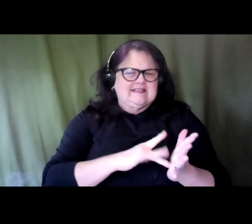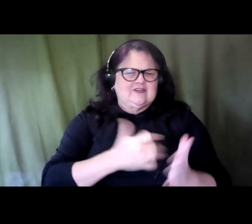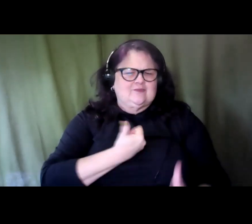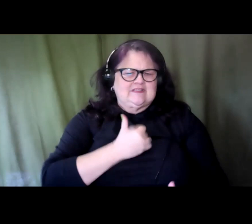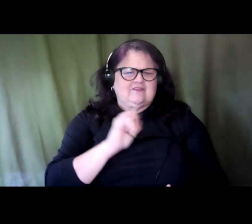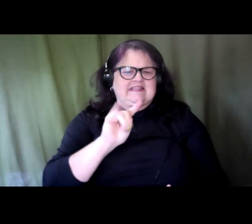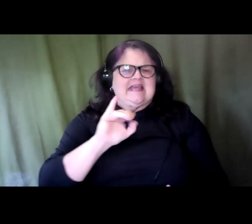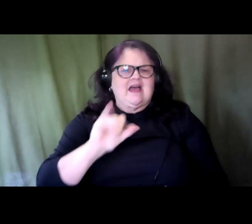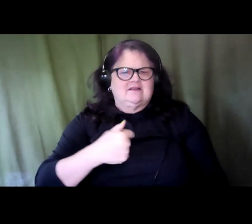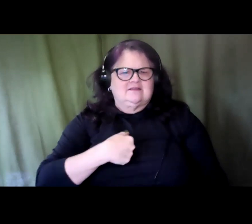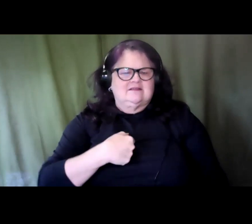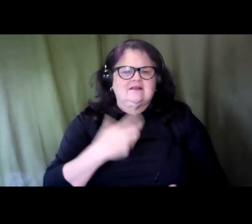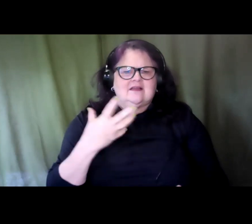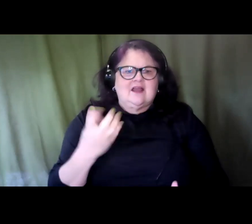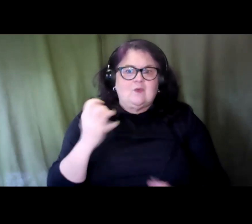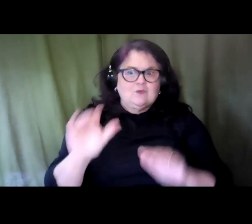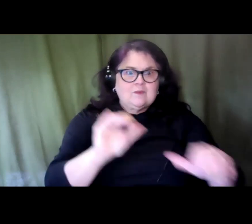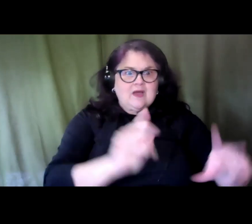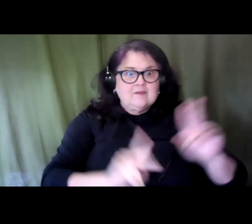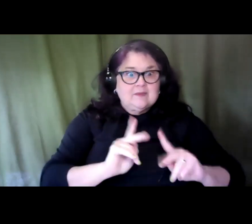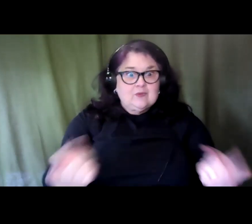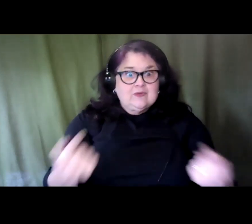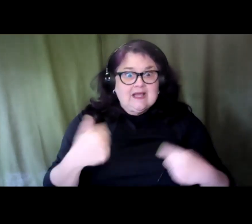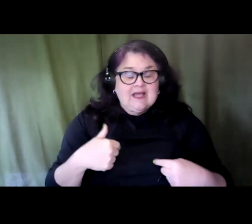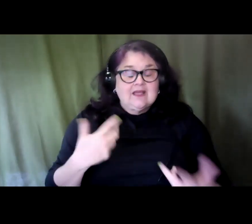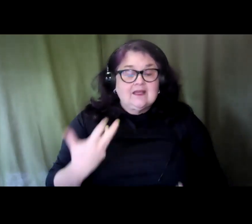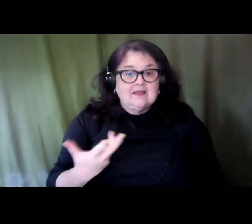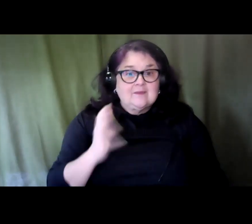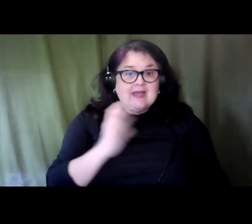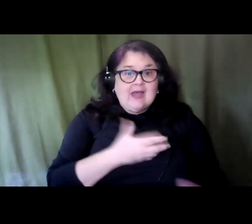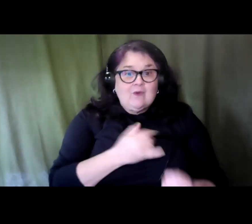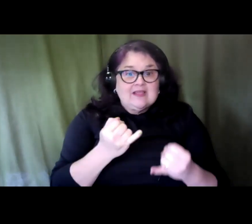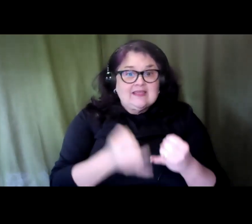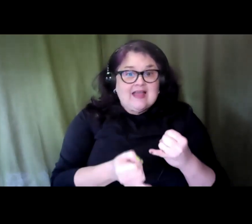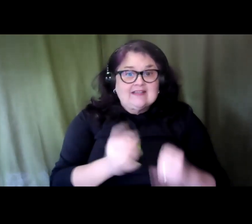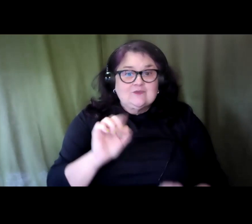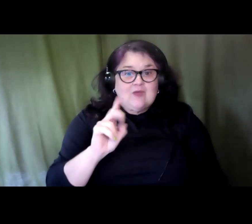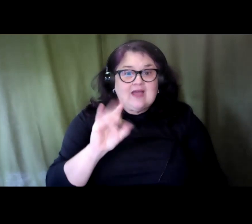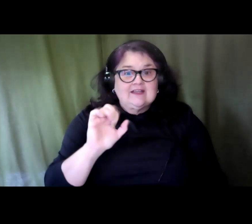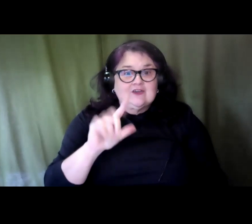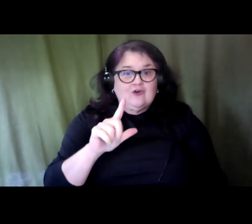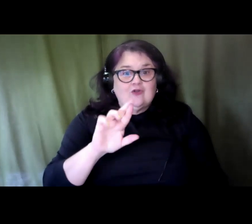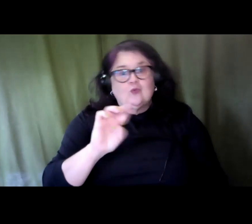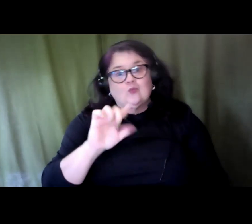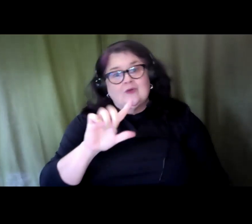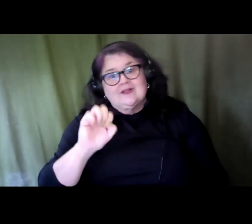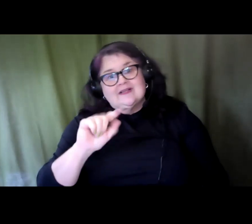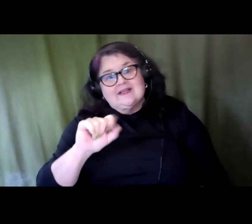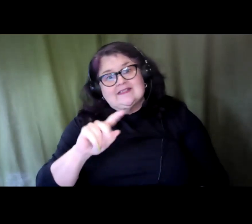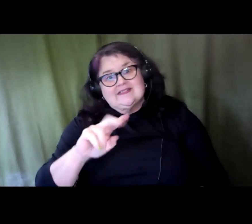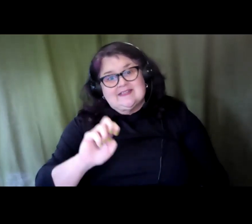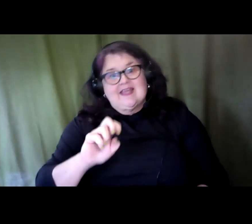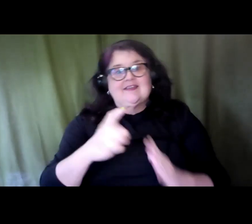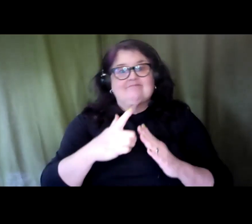to remind folks who came that our last Radical Real Estate Law School event had a mock budget